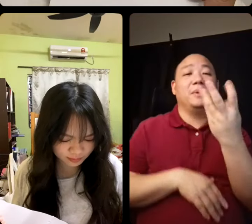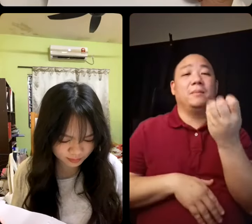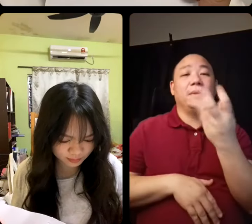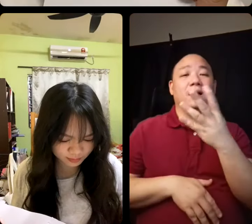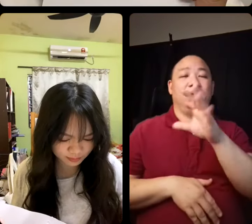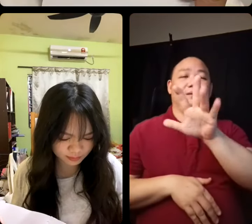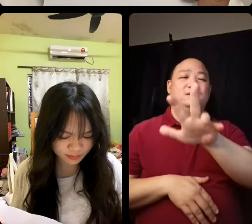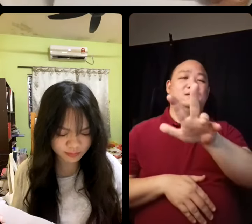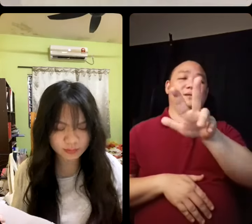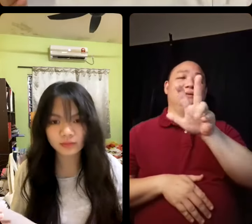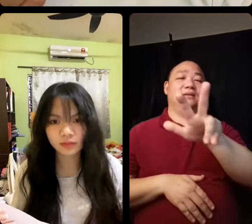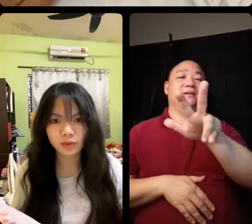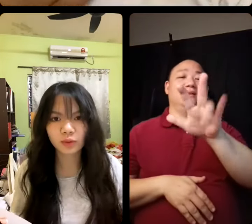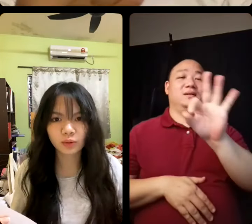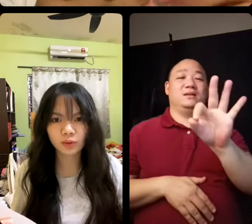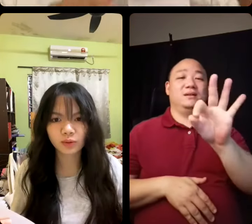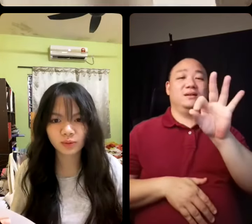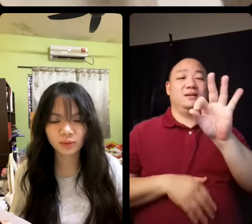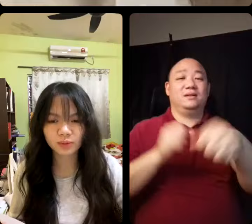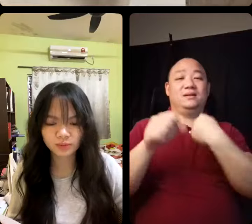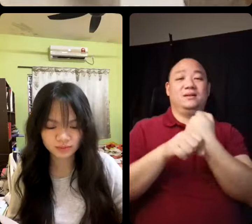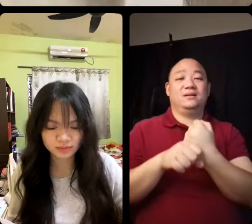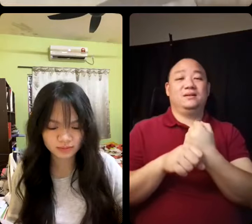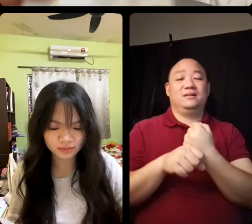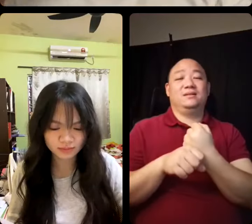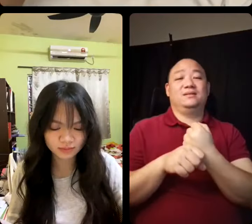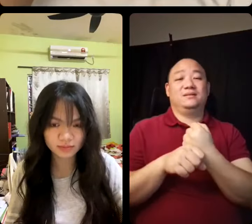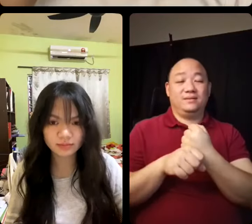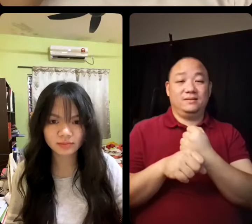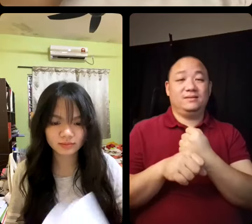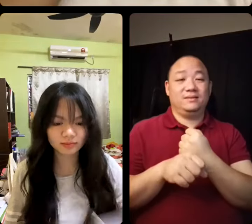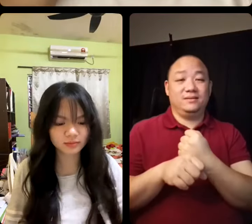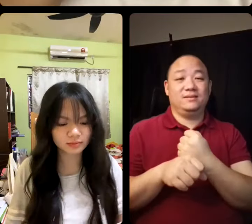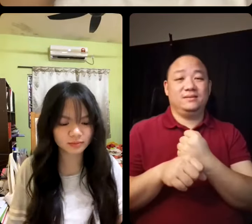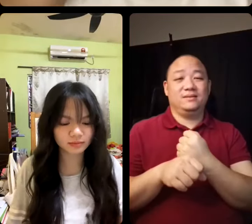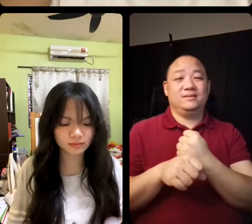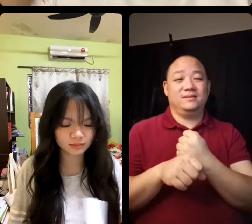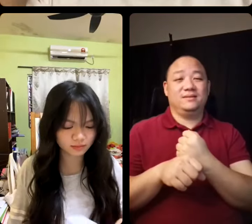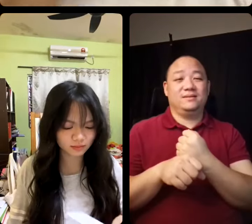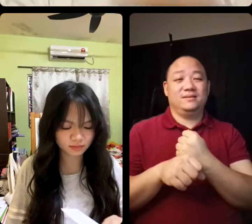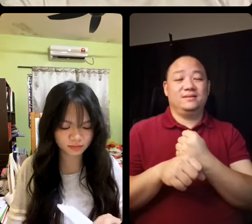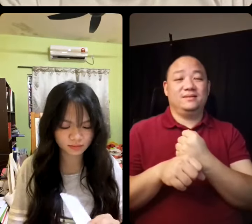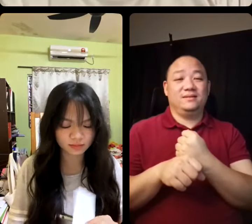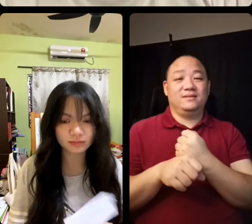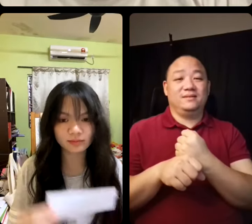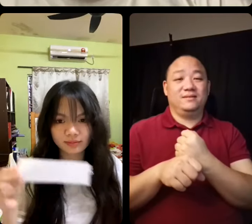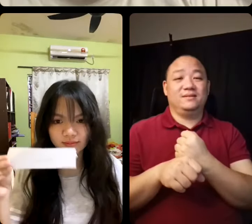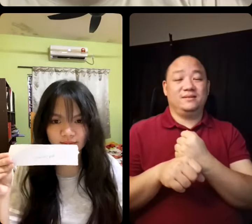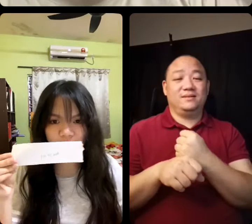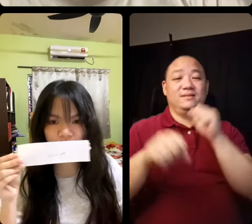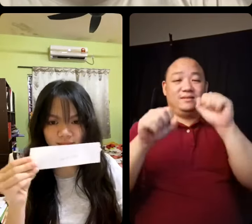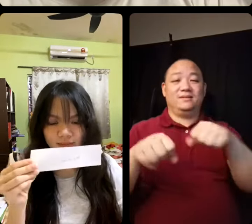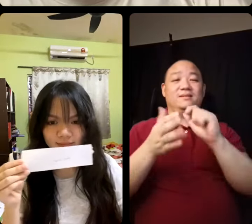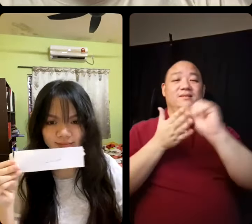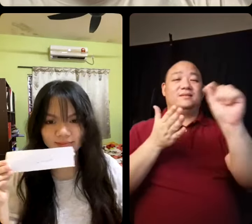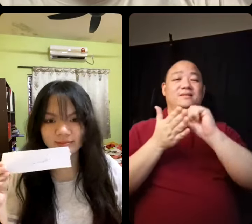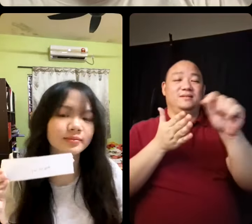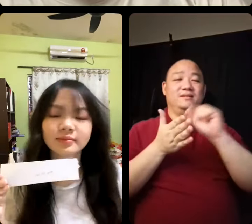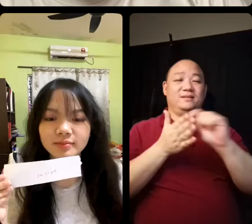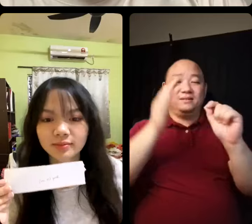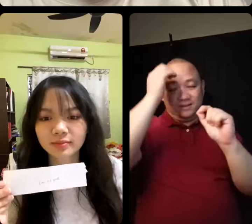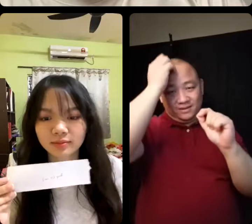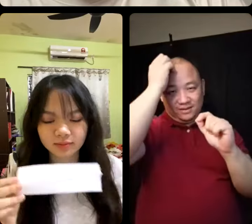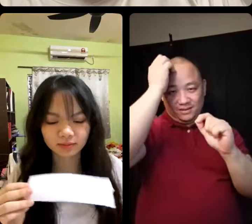years with me. Okay? So 39 years over here, you can label this, yeah, if you would love to. I'm going to label mine as well.